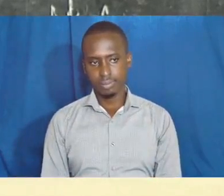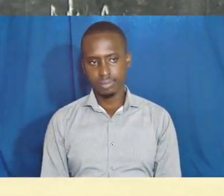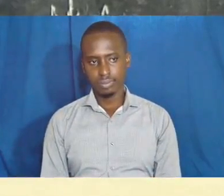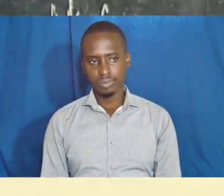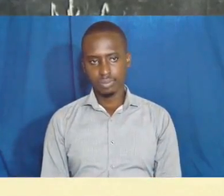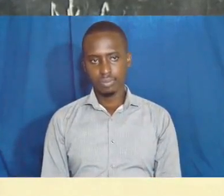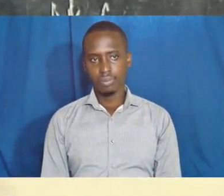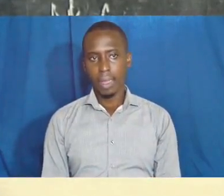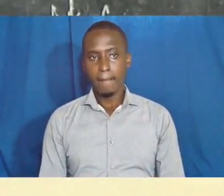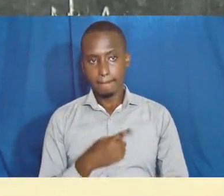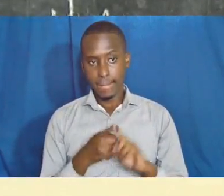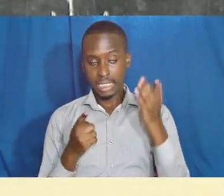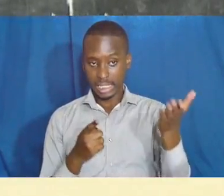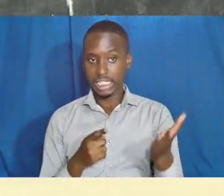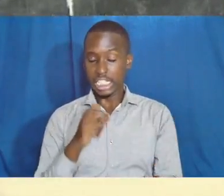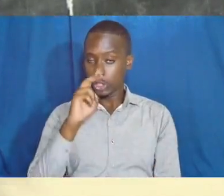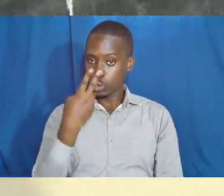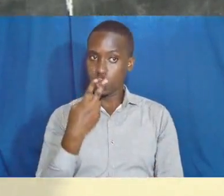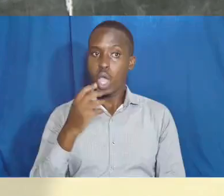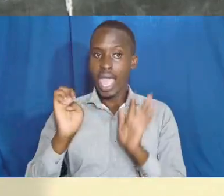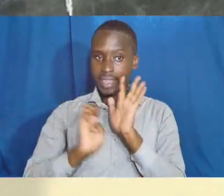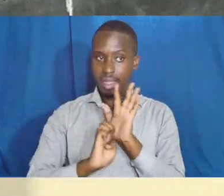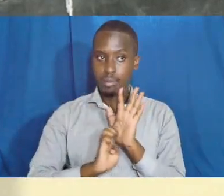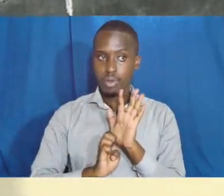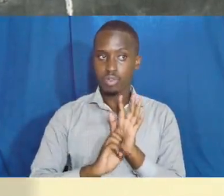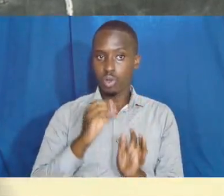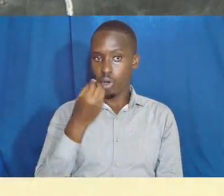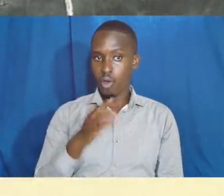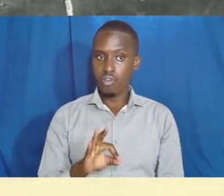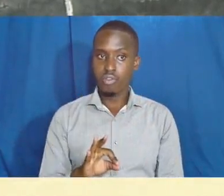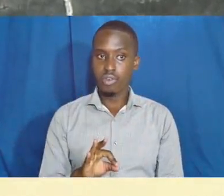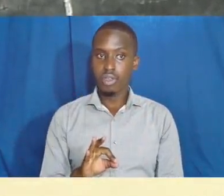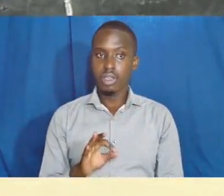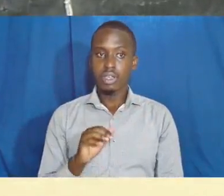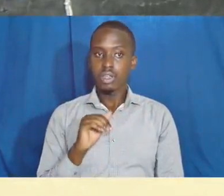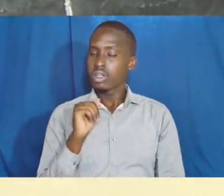Now, these are two examples of the impure